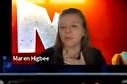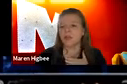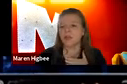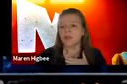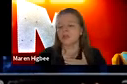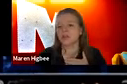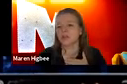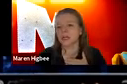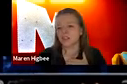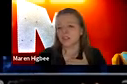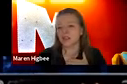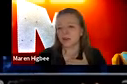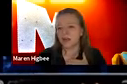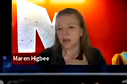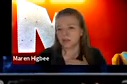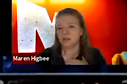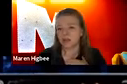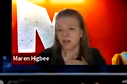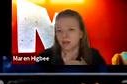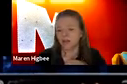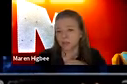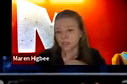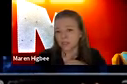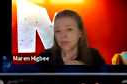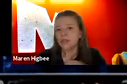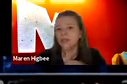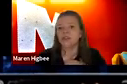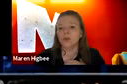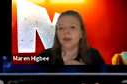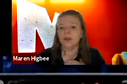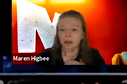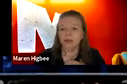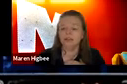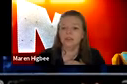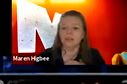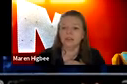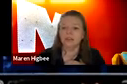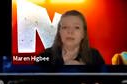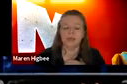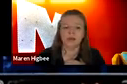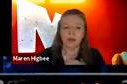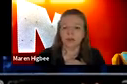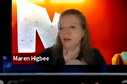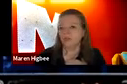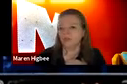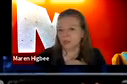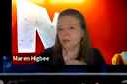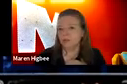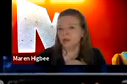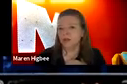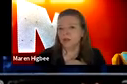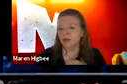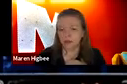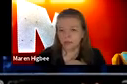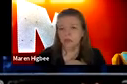yet is making sure that there's actually internet access in every country. You cannot, you cannot live stream